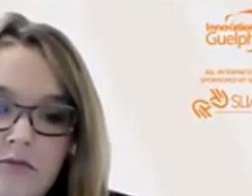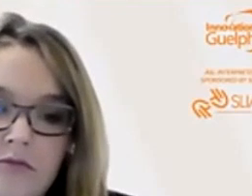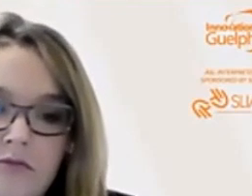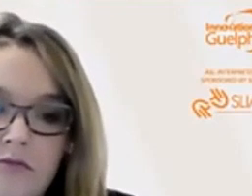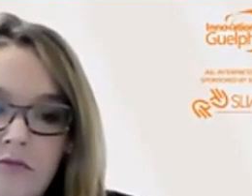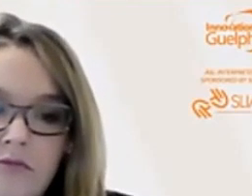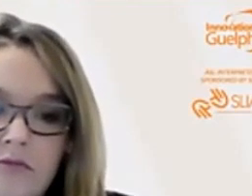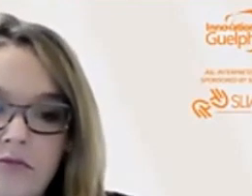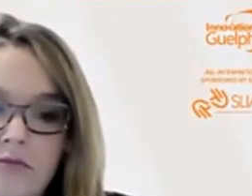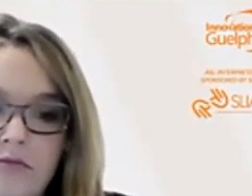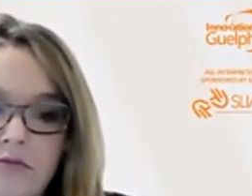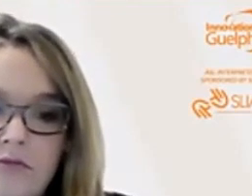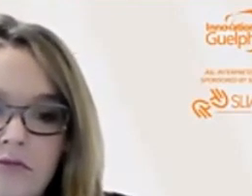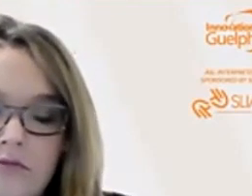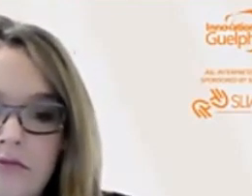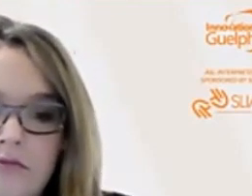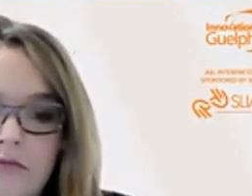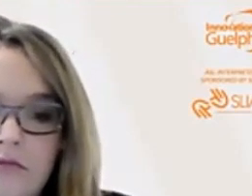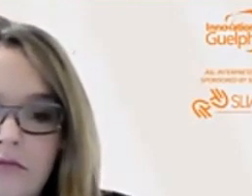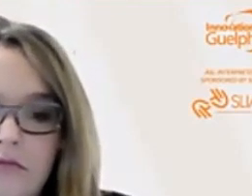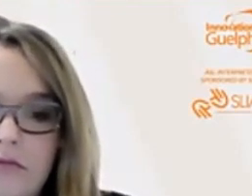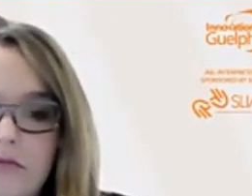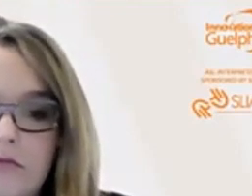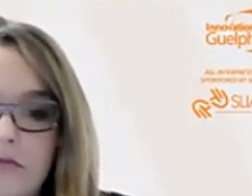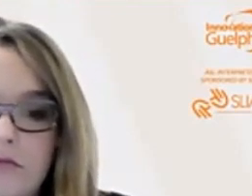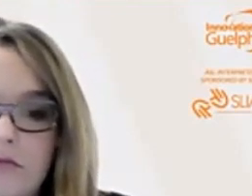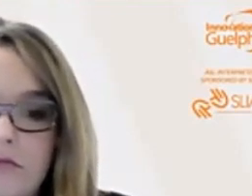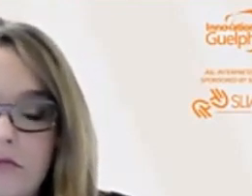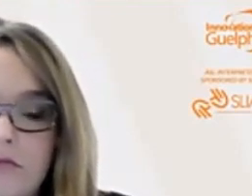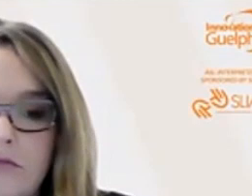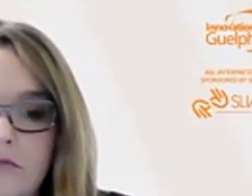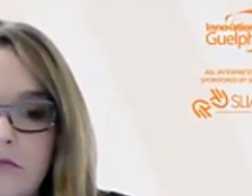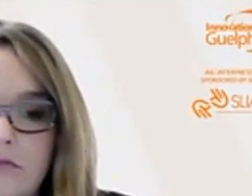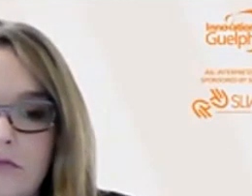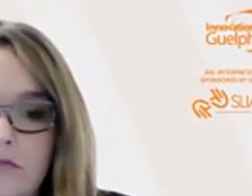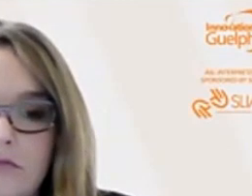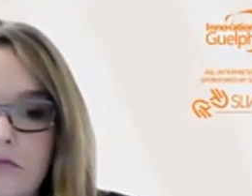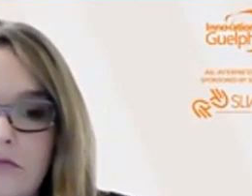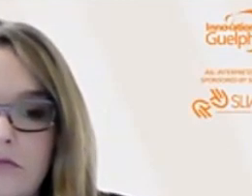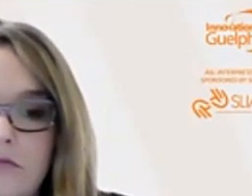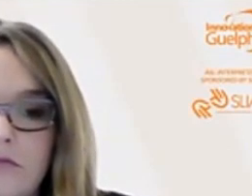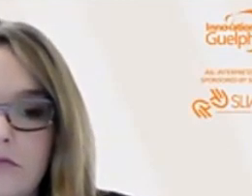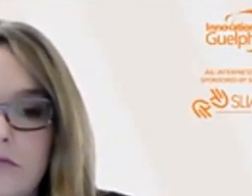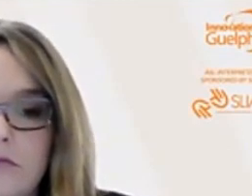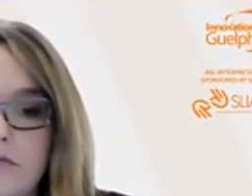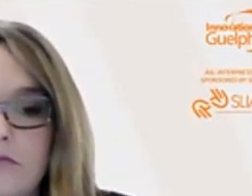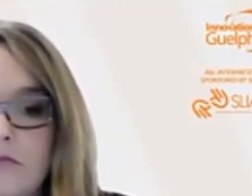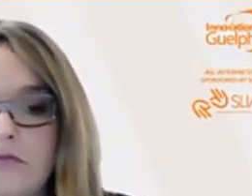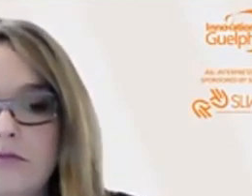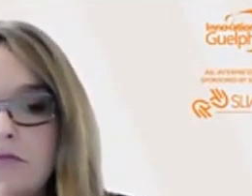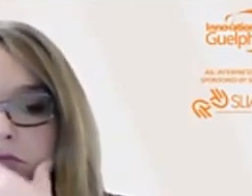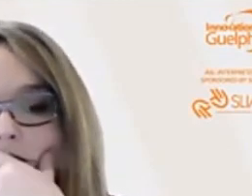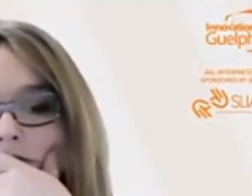not really. She said, well, then get up at 6 and just have an hour for yourself. And I was like, I